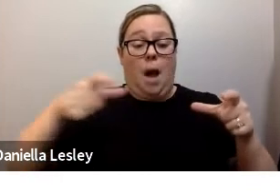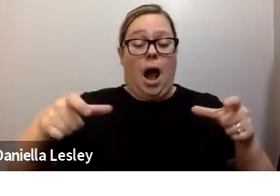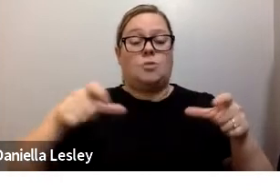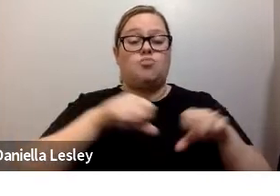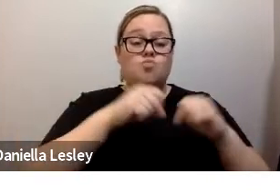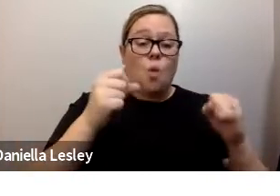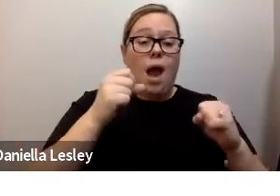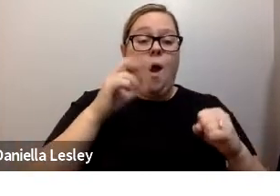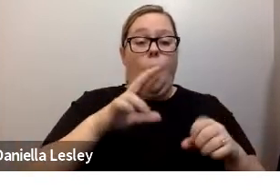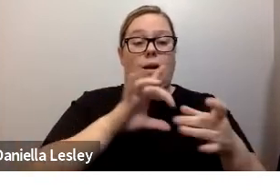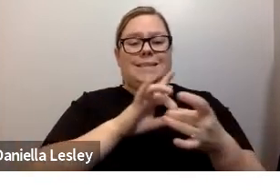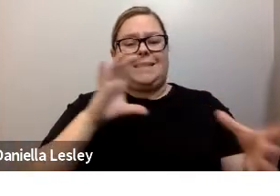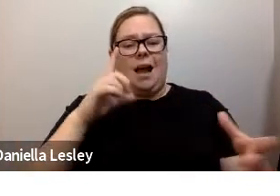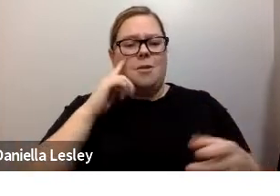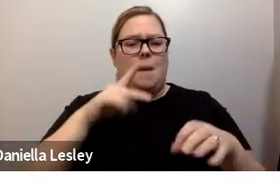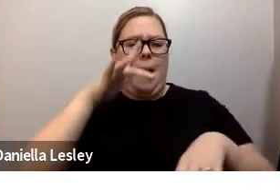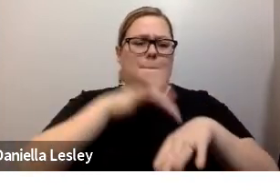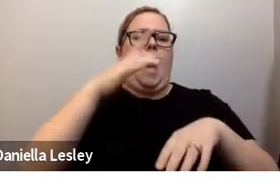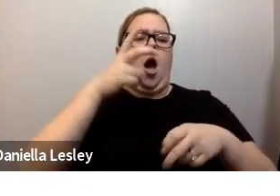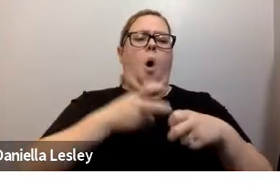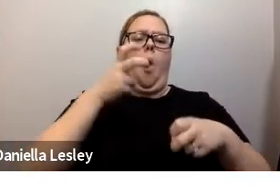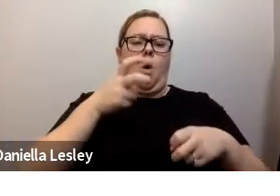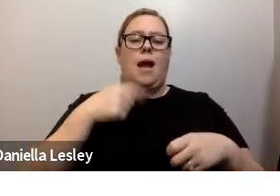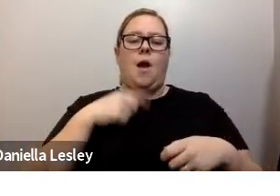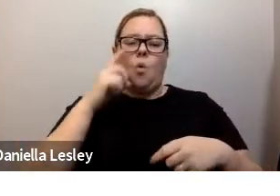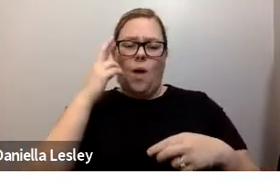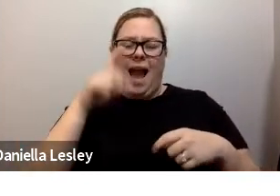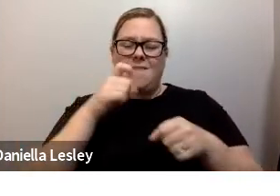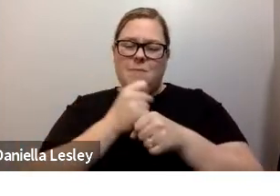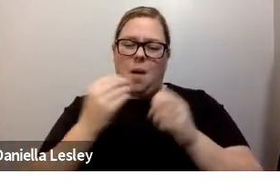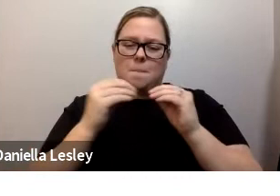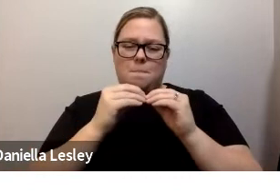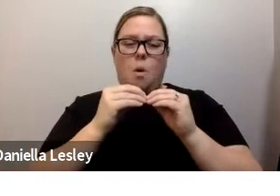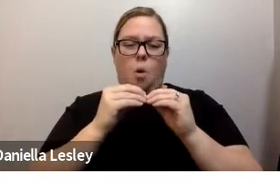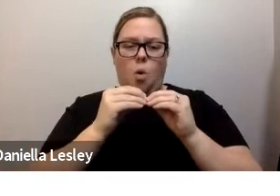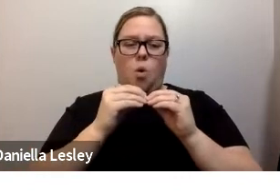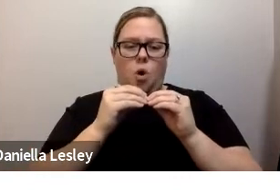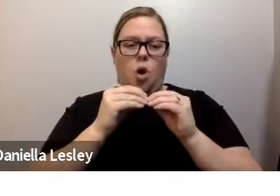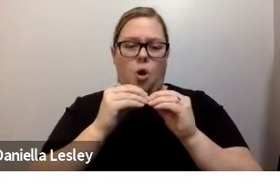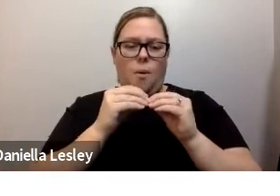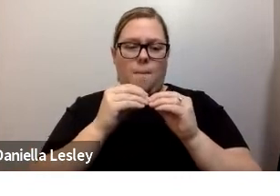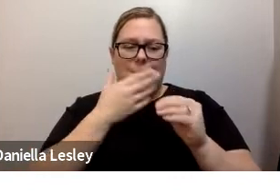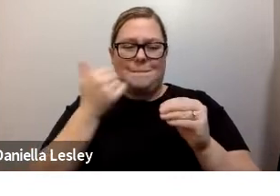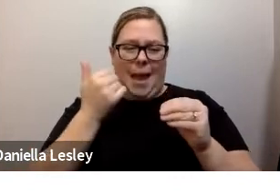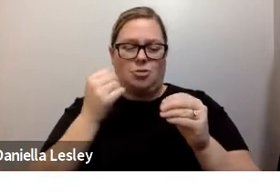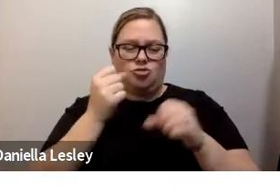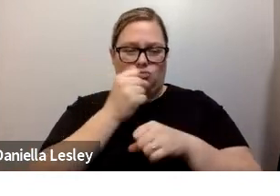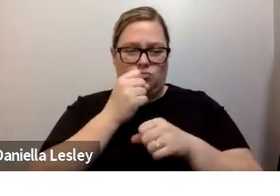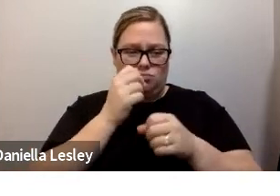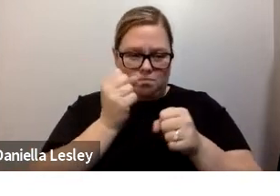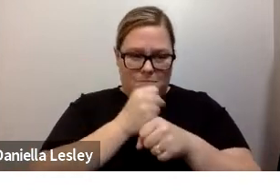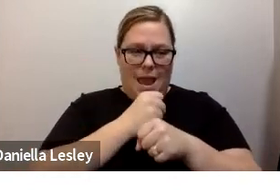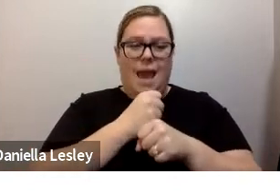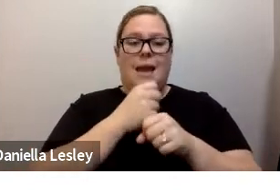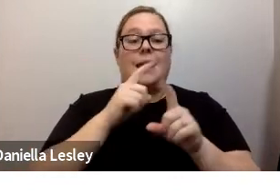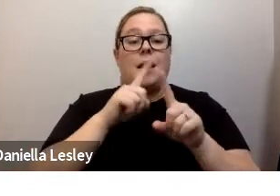them pretty hard. And so I realized I had to make them more robust, and they were also a bit too small. So even though I wanted the player to be able to focus on the screen